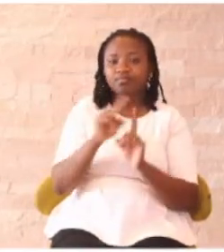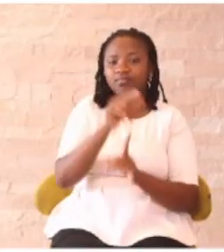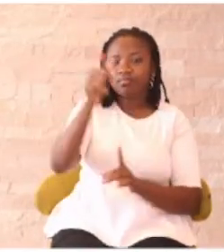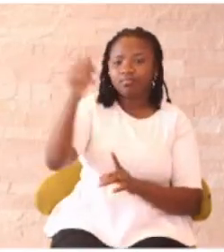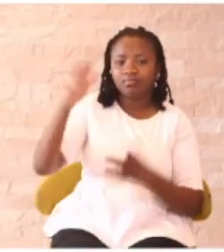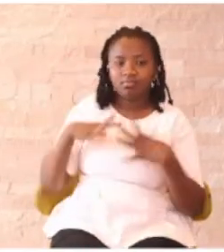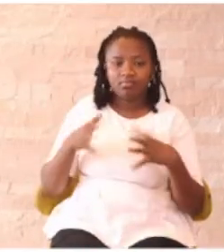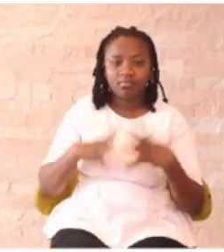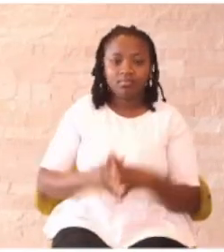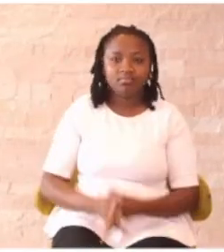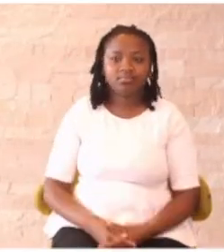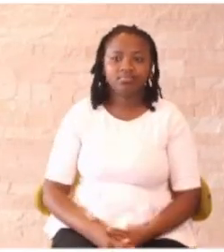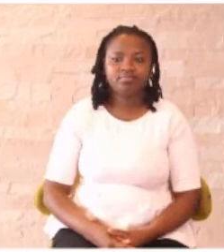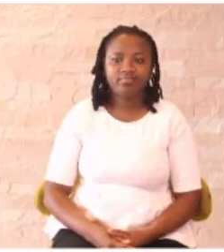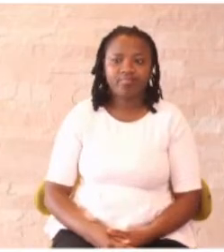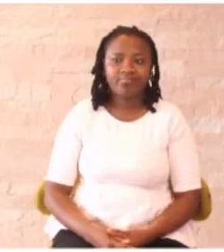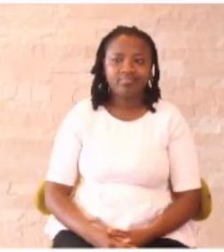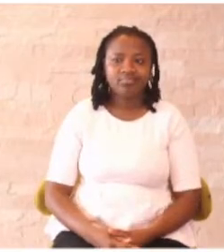come across.